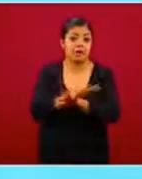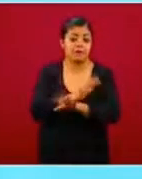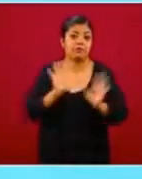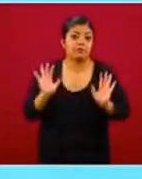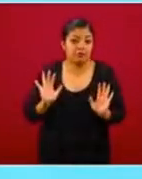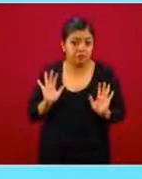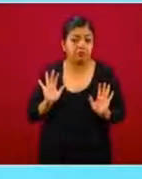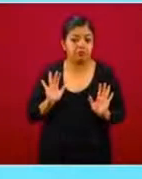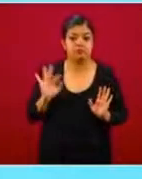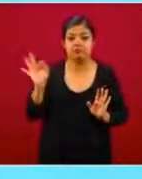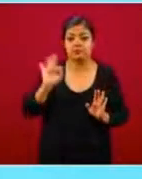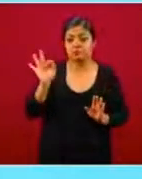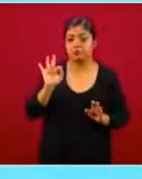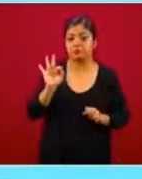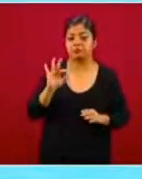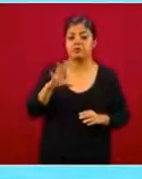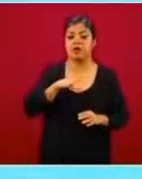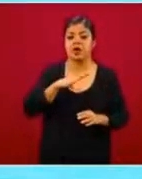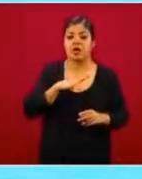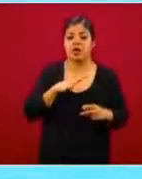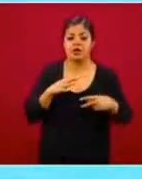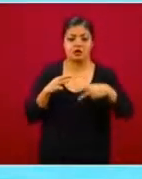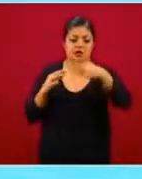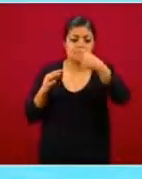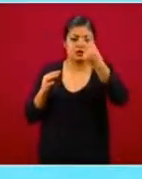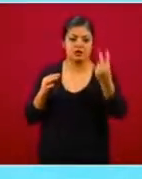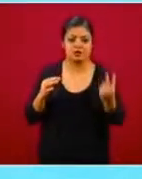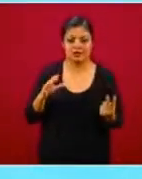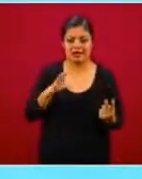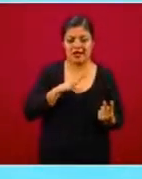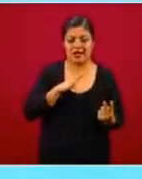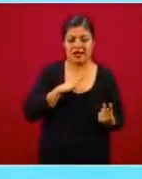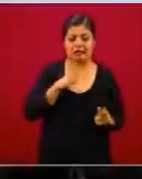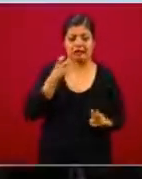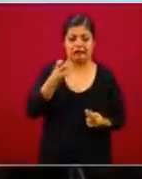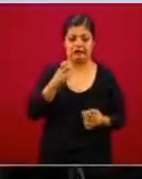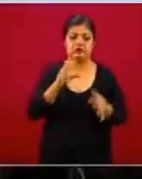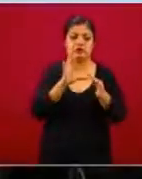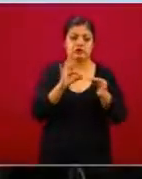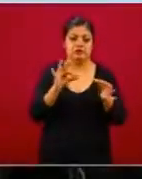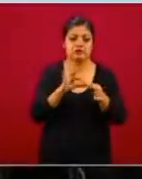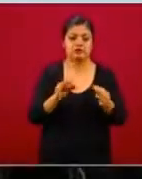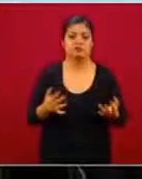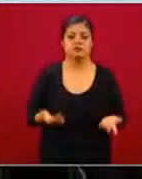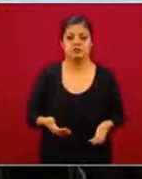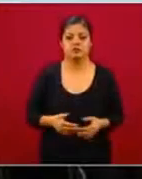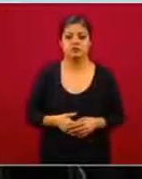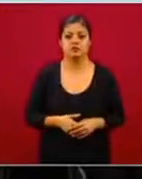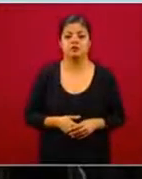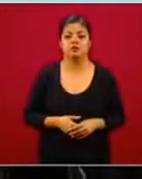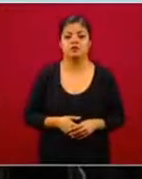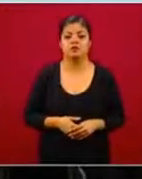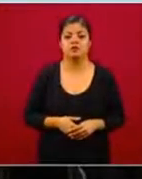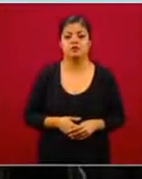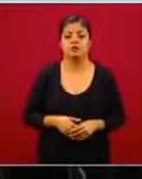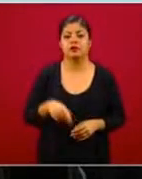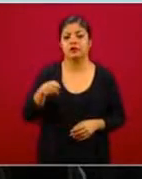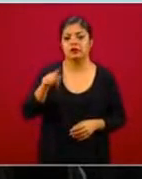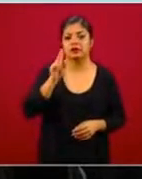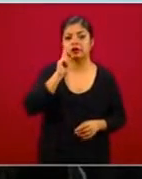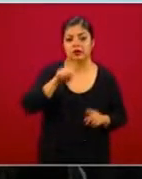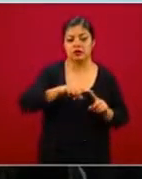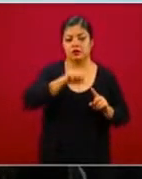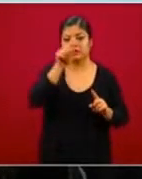80% gap. There's an 80% possibility that the observed cases would be